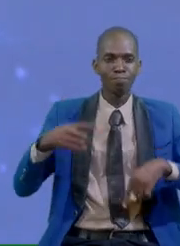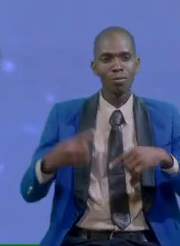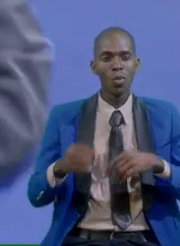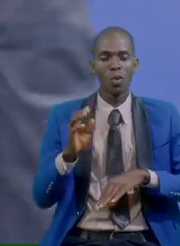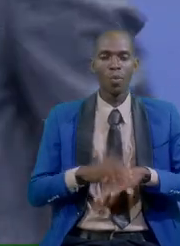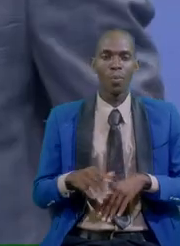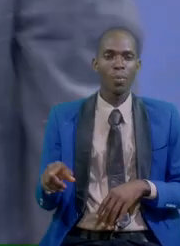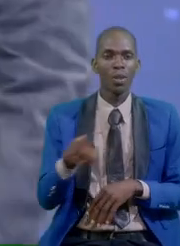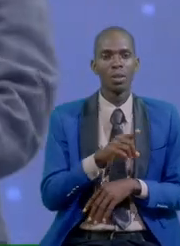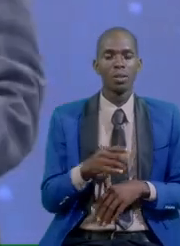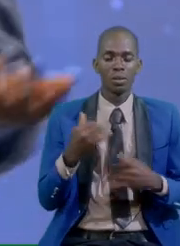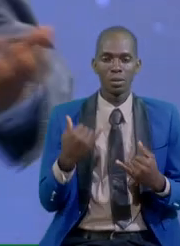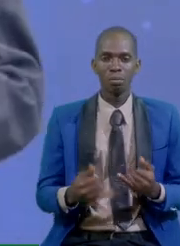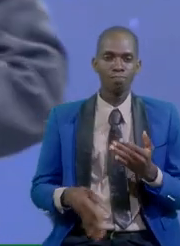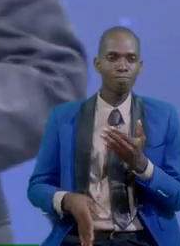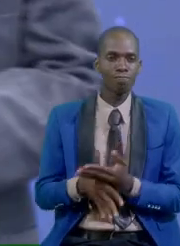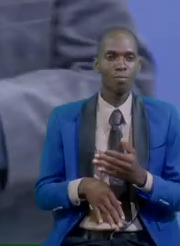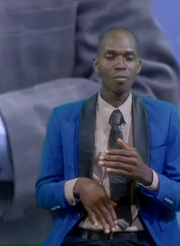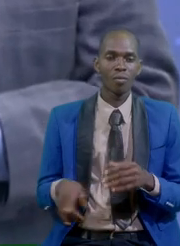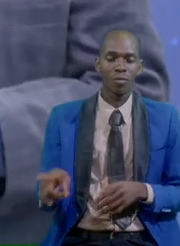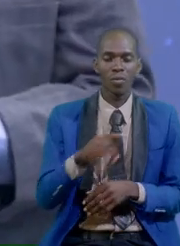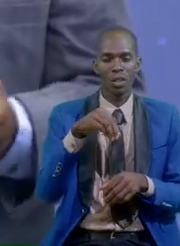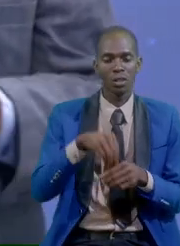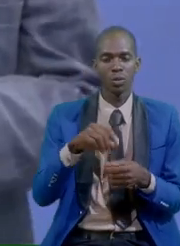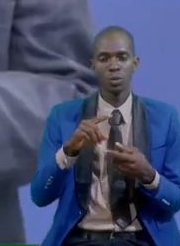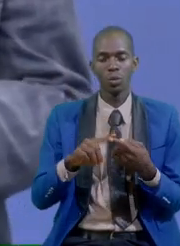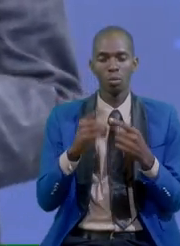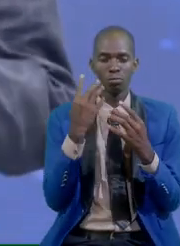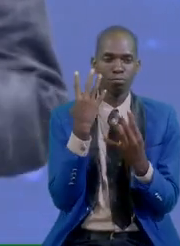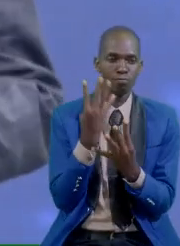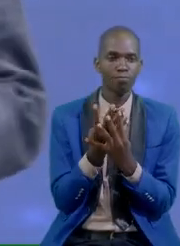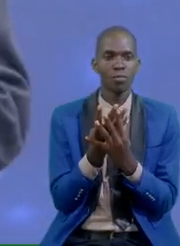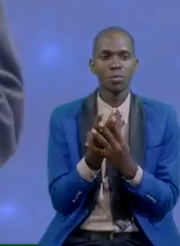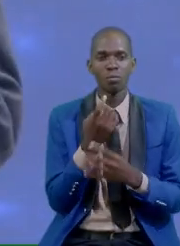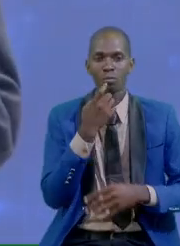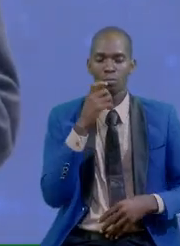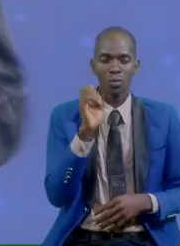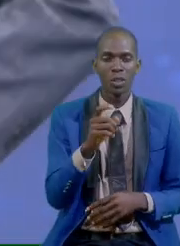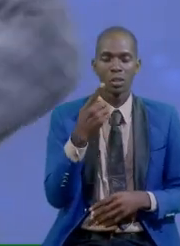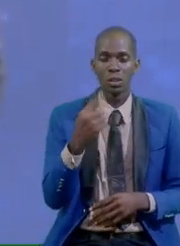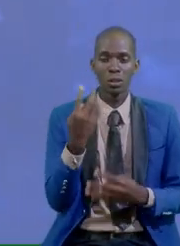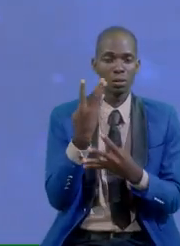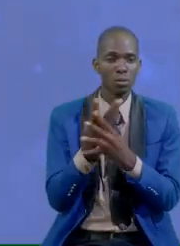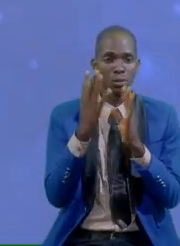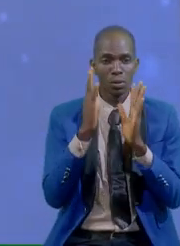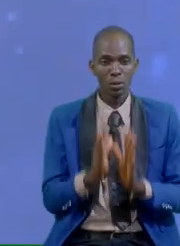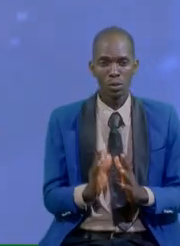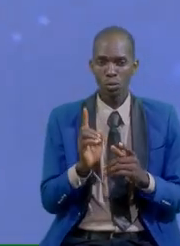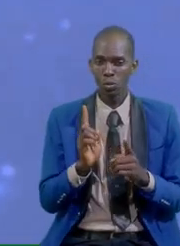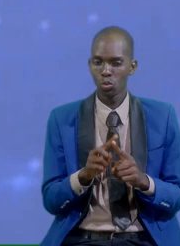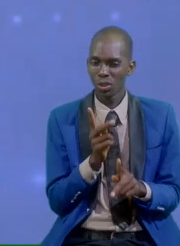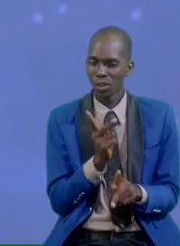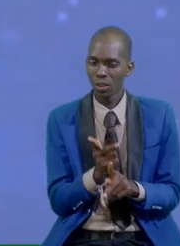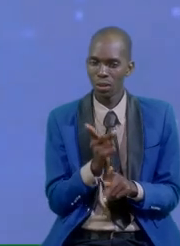they cast them into prison, charging the jailer to keep